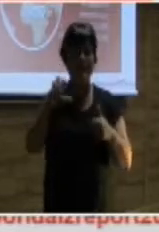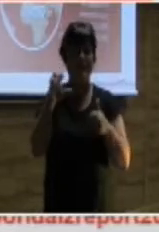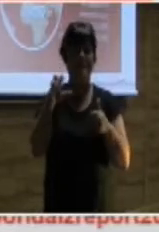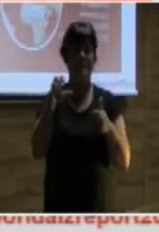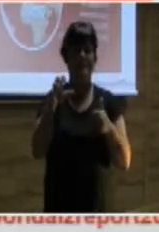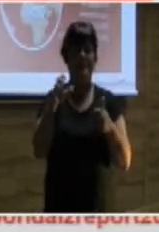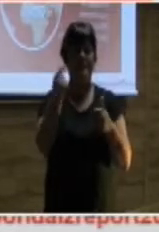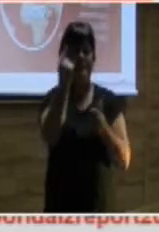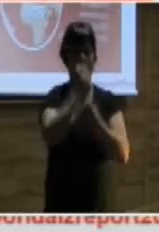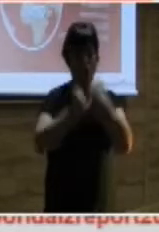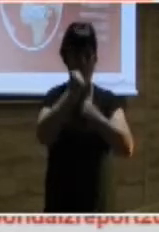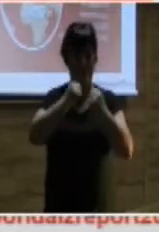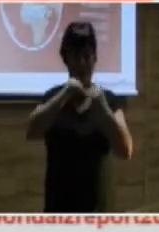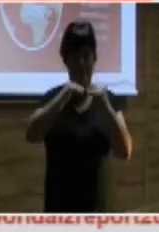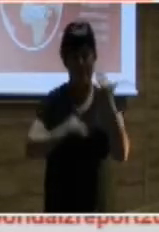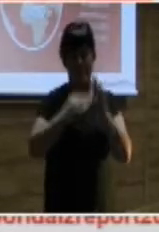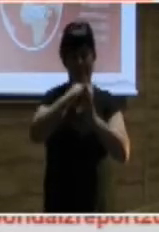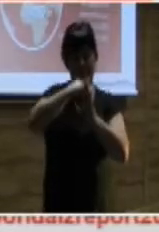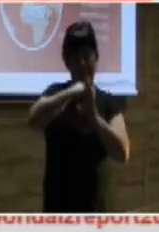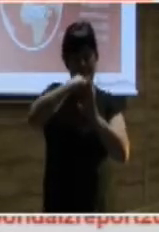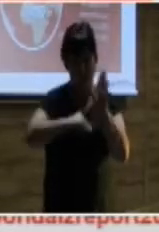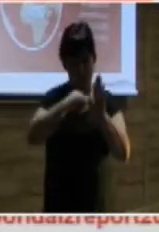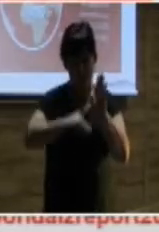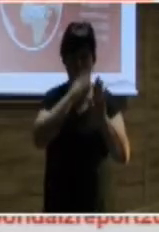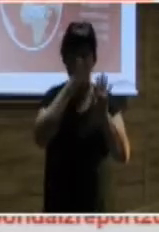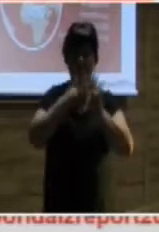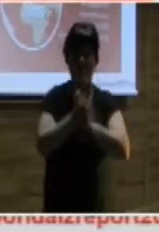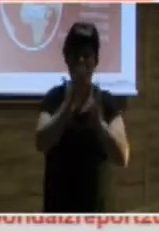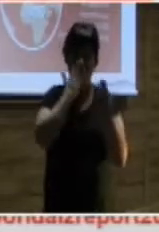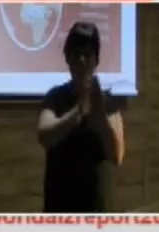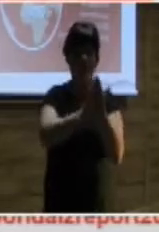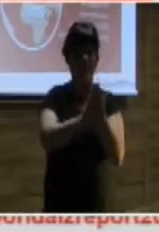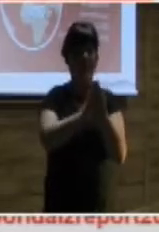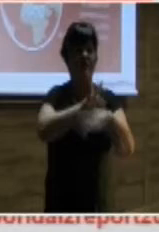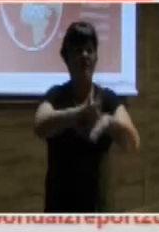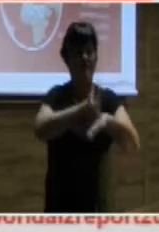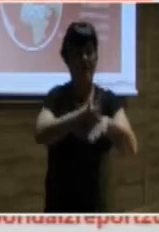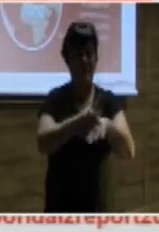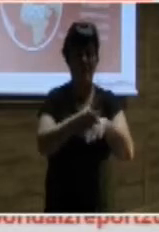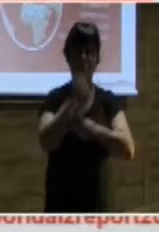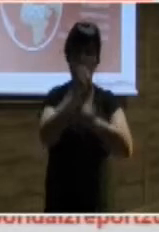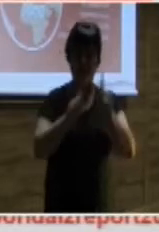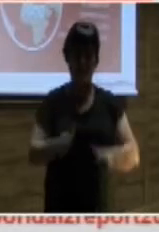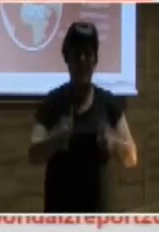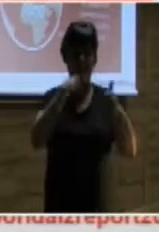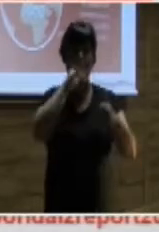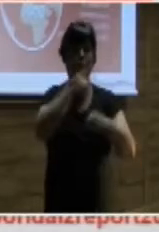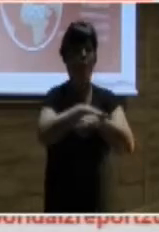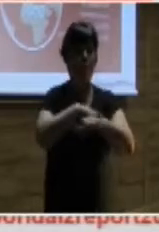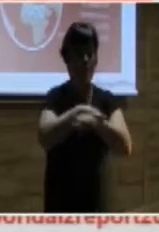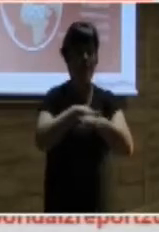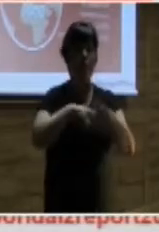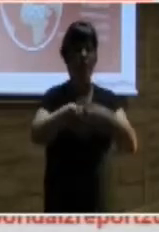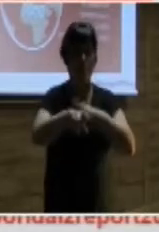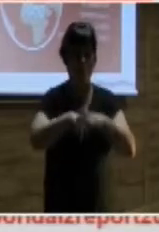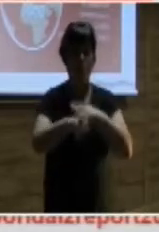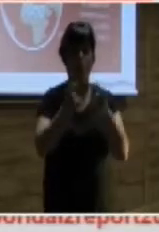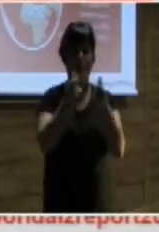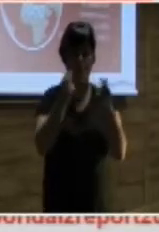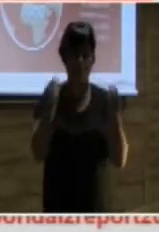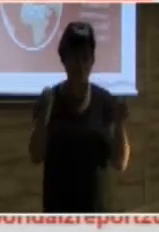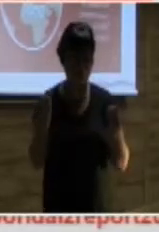disease, because those governments don't often have a lot of money, don't have a lot of resources, or they've got other higher